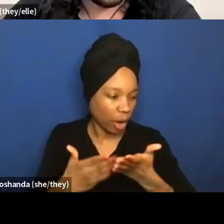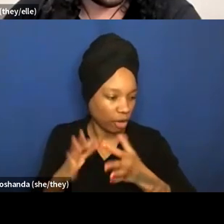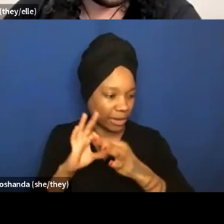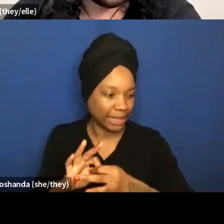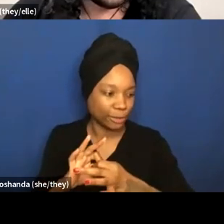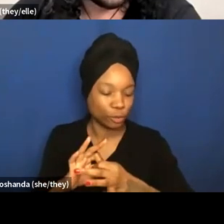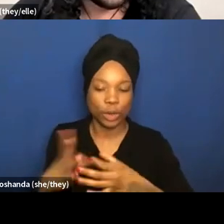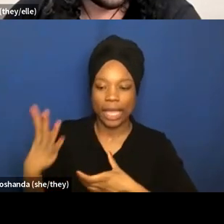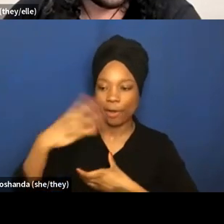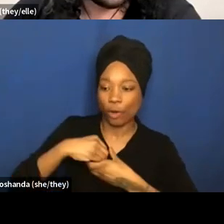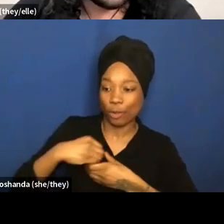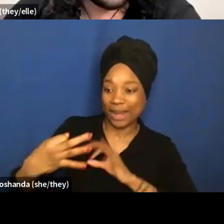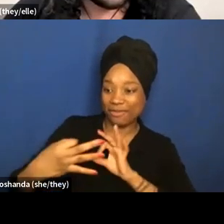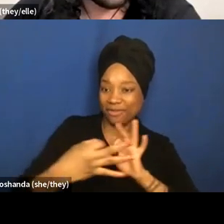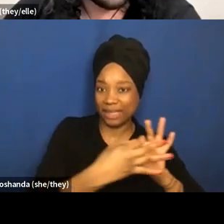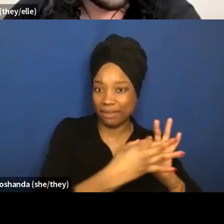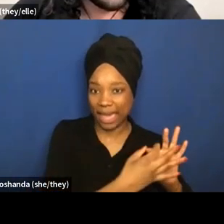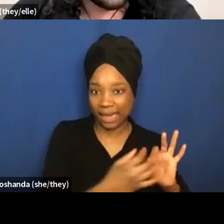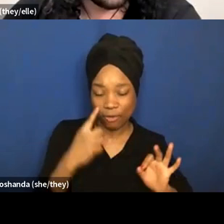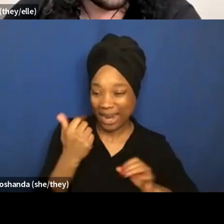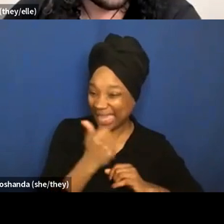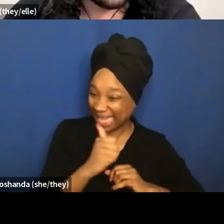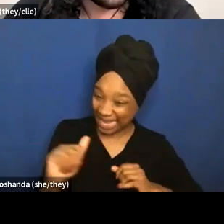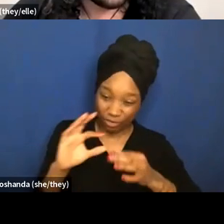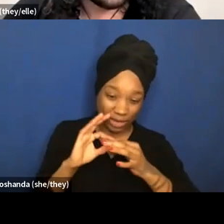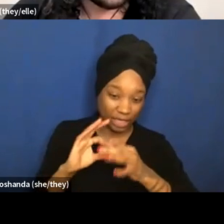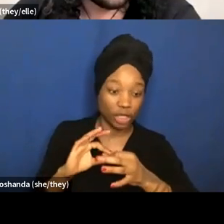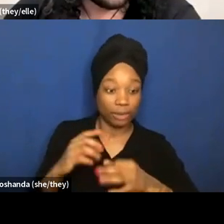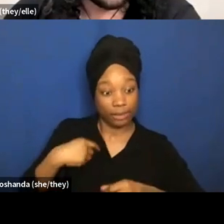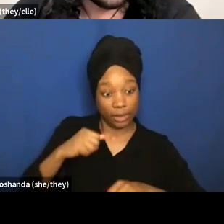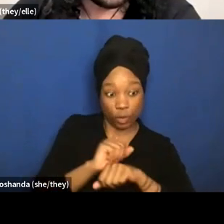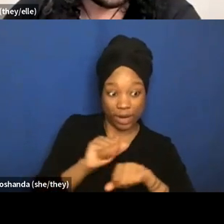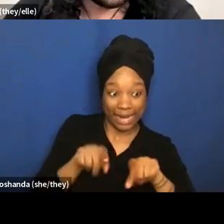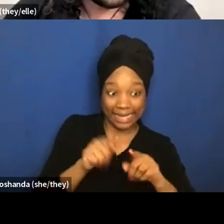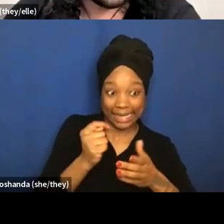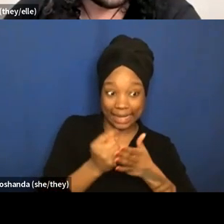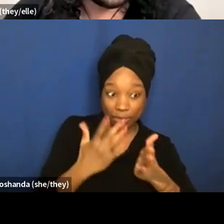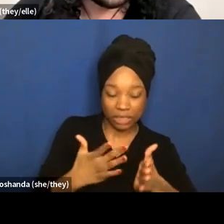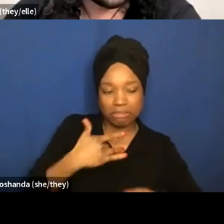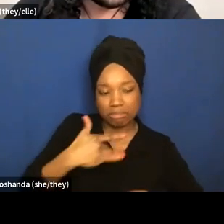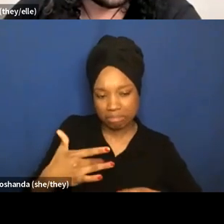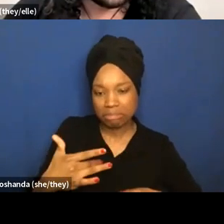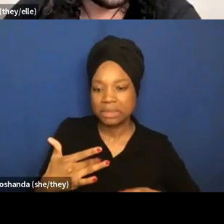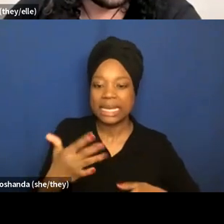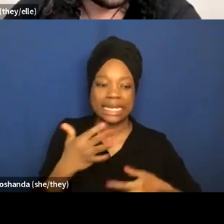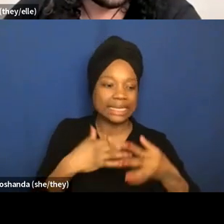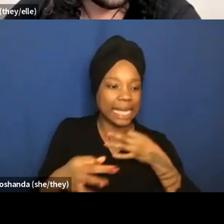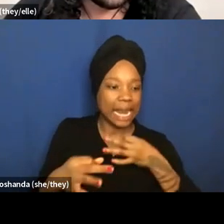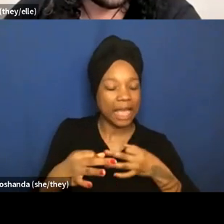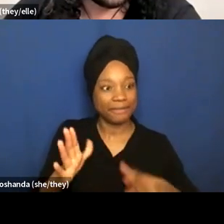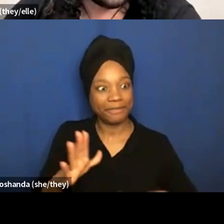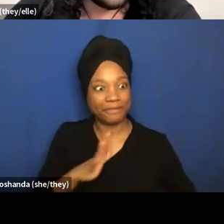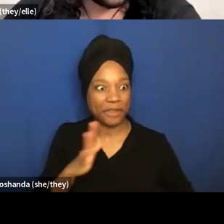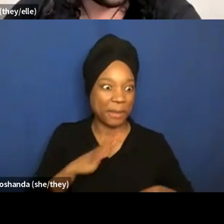incorporating feedback into any relationship that we have. When I do work as a therapist, I generally have, instead of like a formal